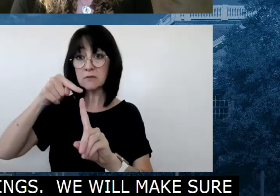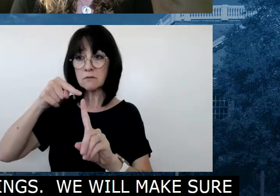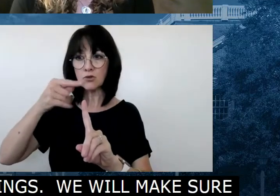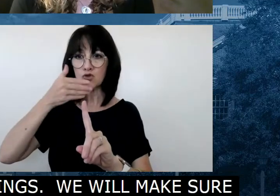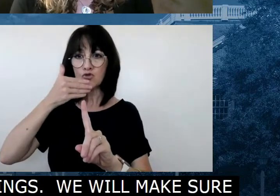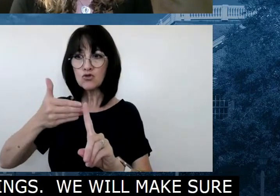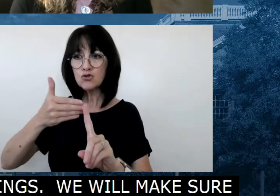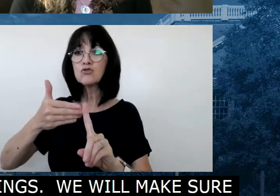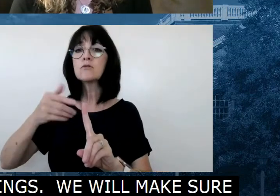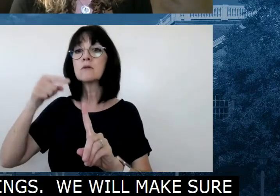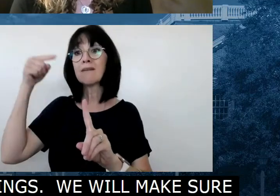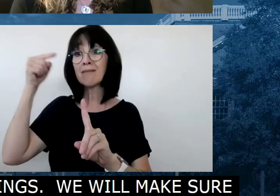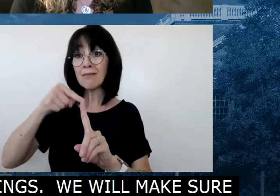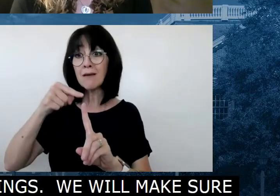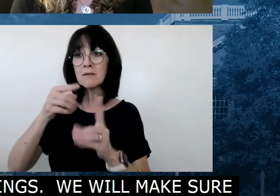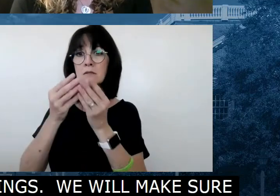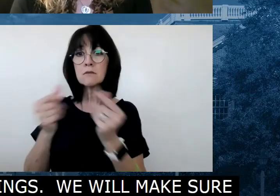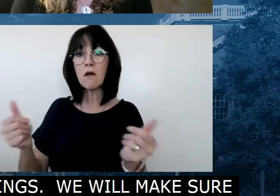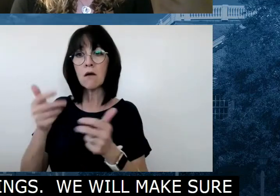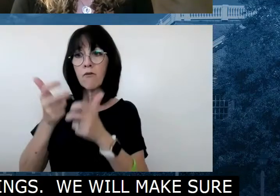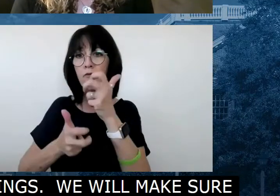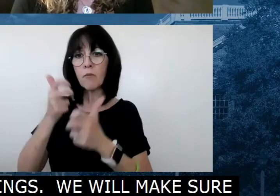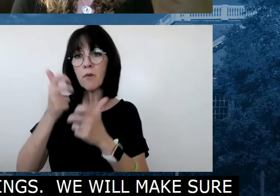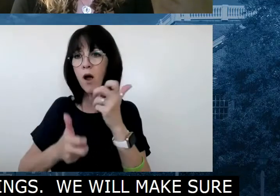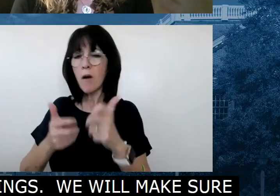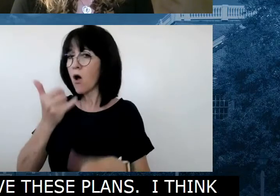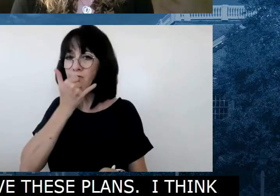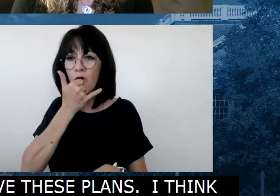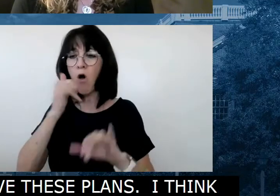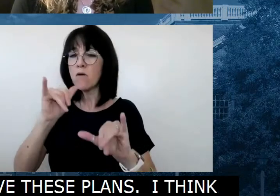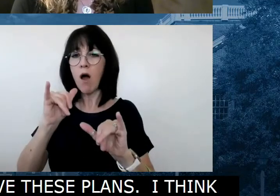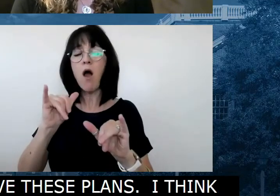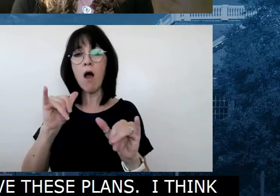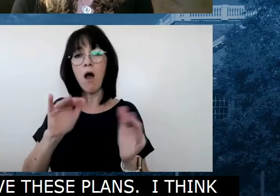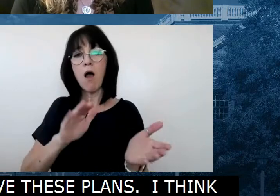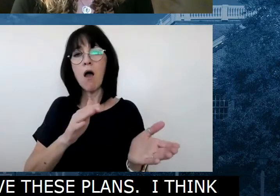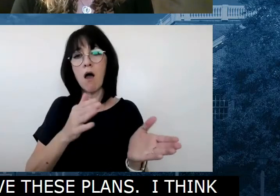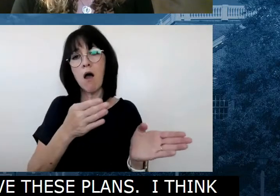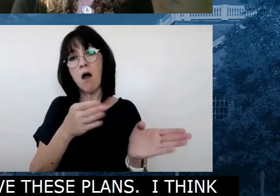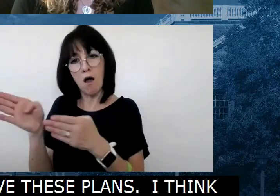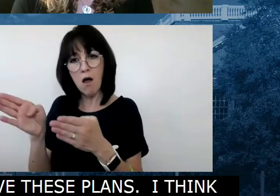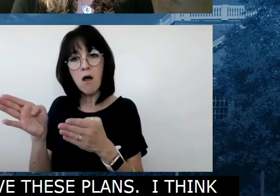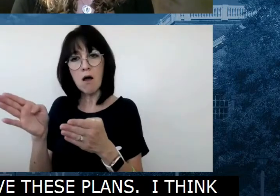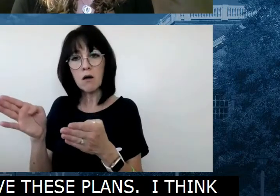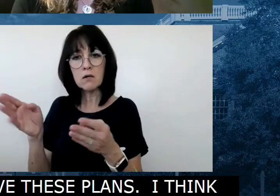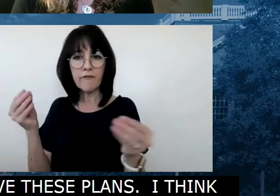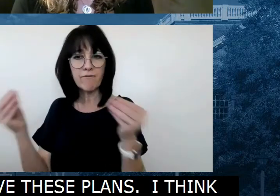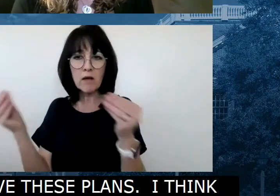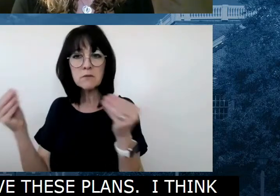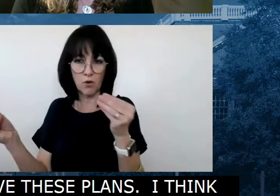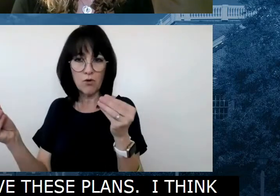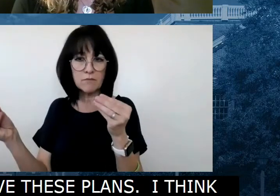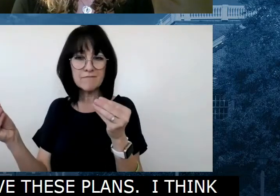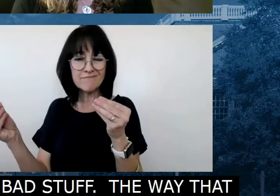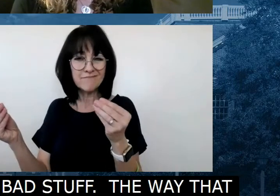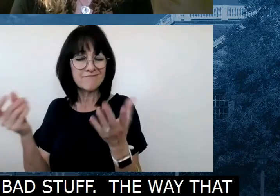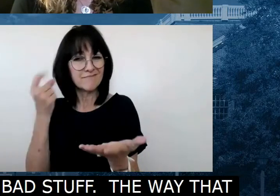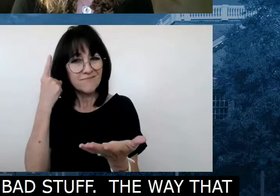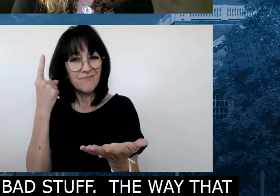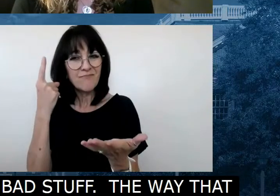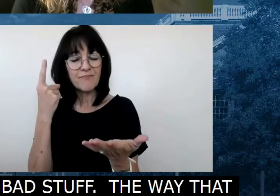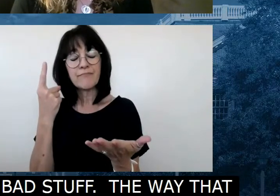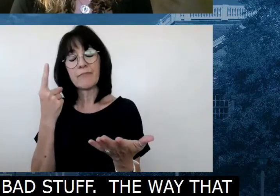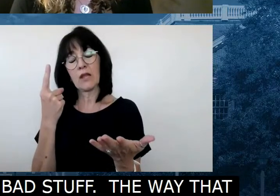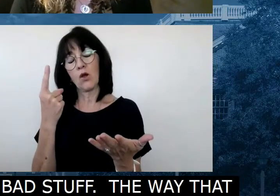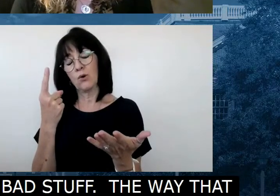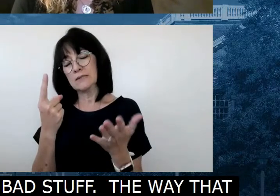And the way I tell people when we do after actions before is, you're going to read something and it's going to hurt you a little bit in the gut, right? It's like